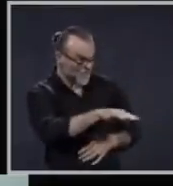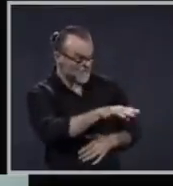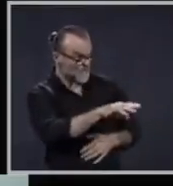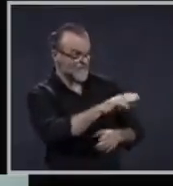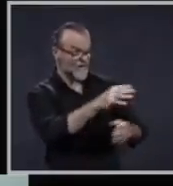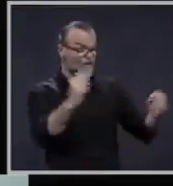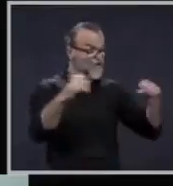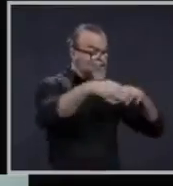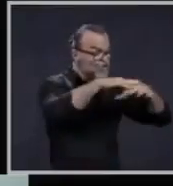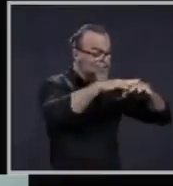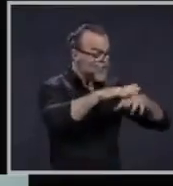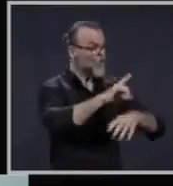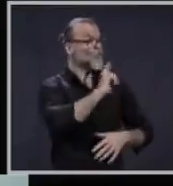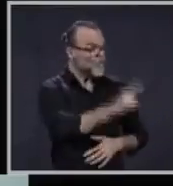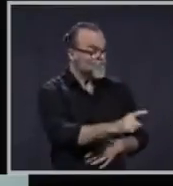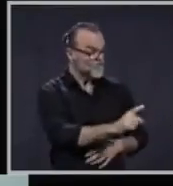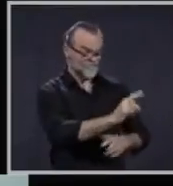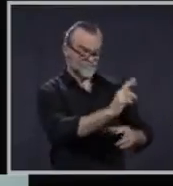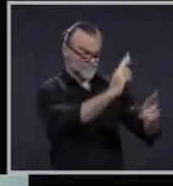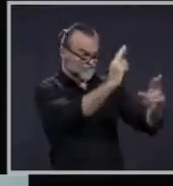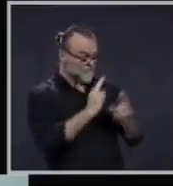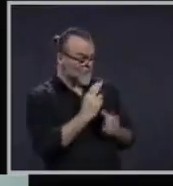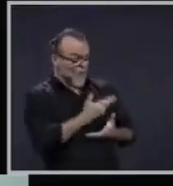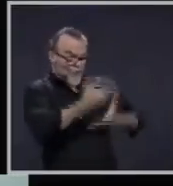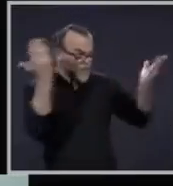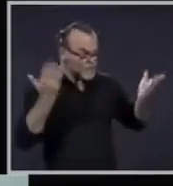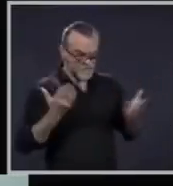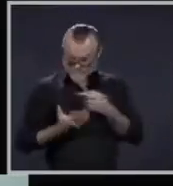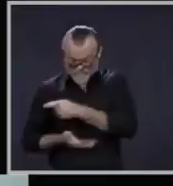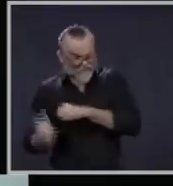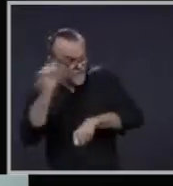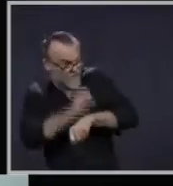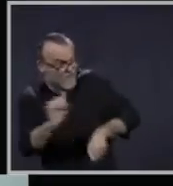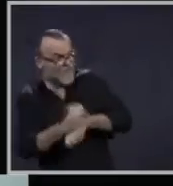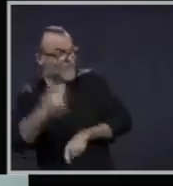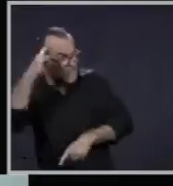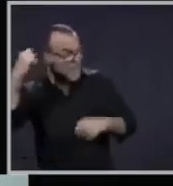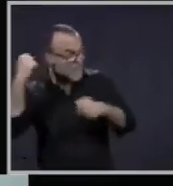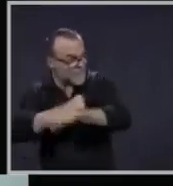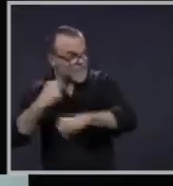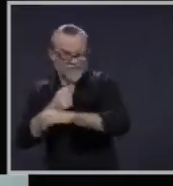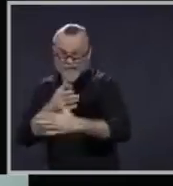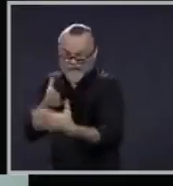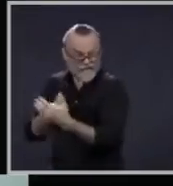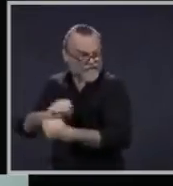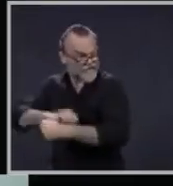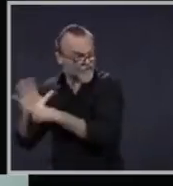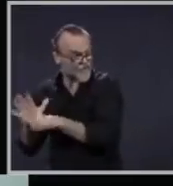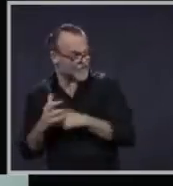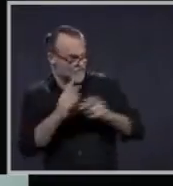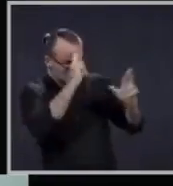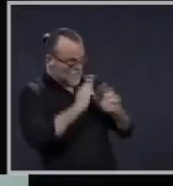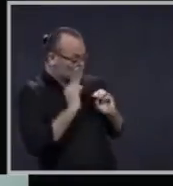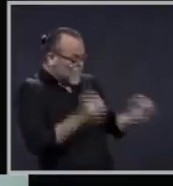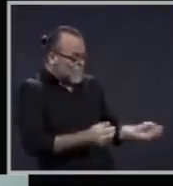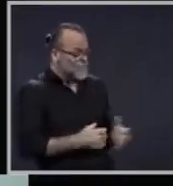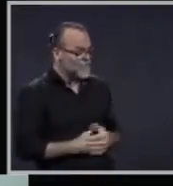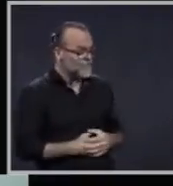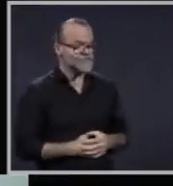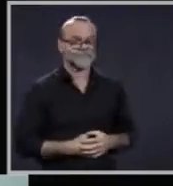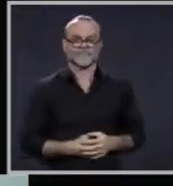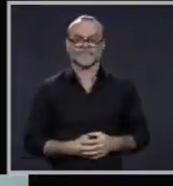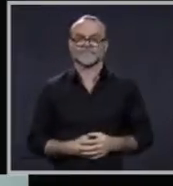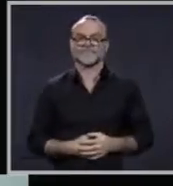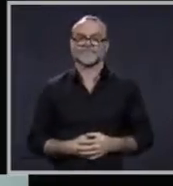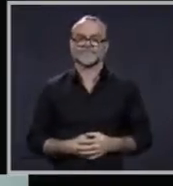proportion that will go to the hospital. So it's very key to think about those workers that need also